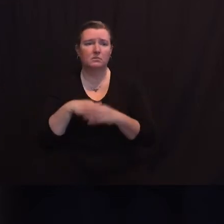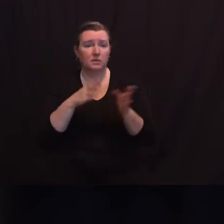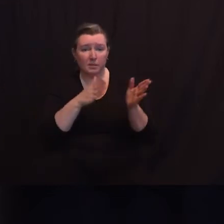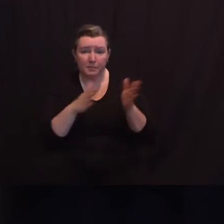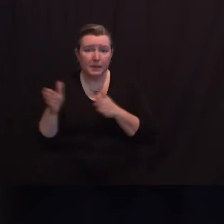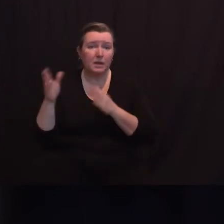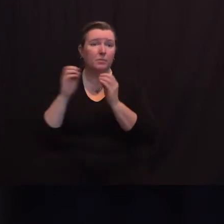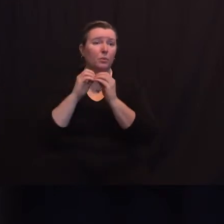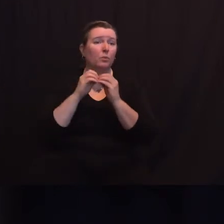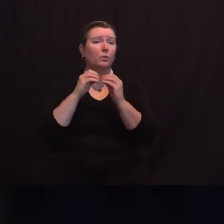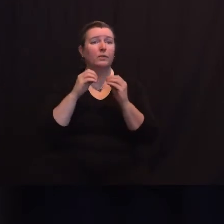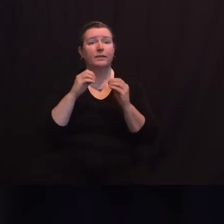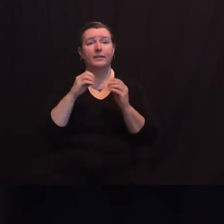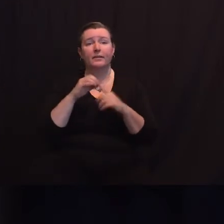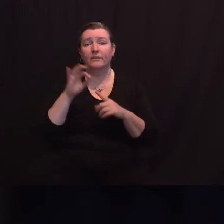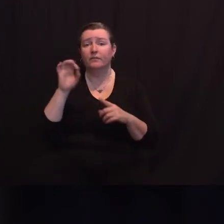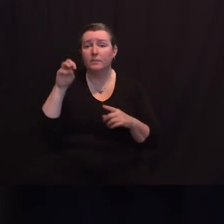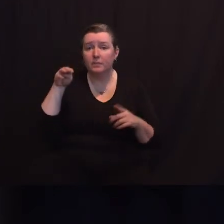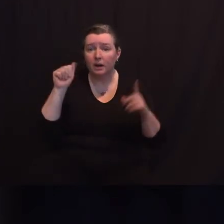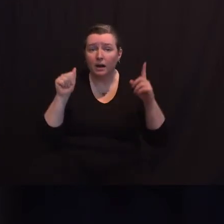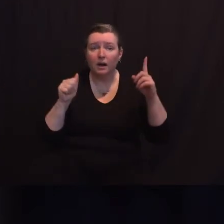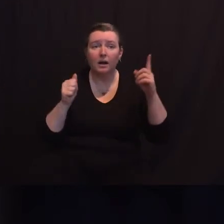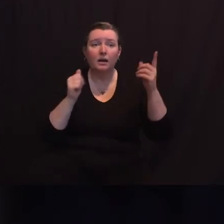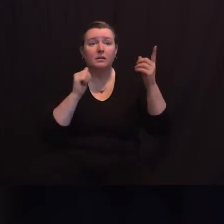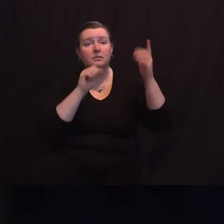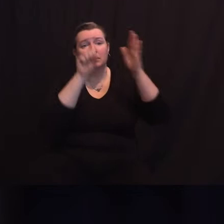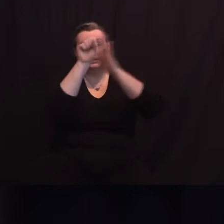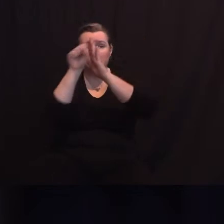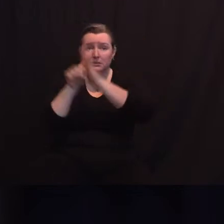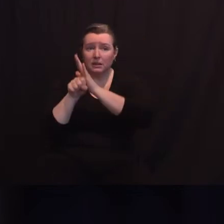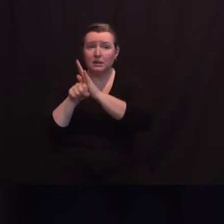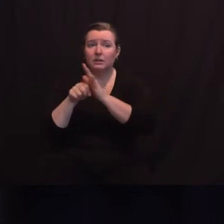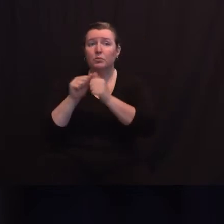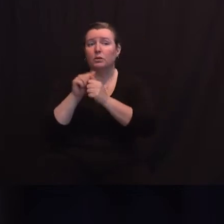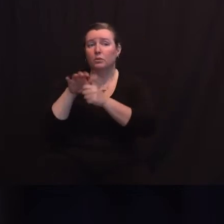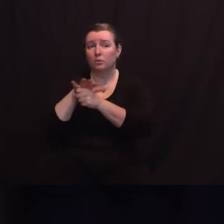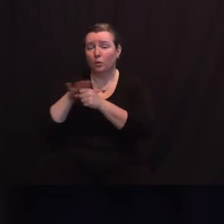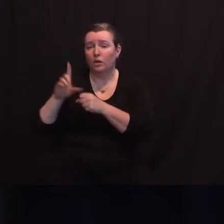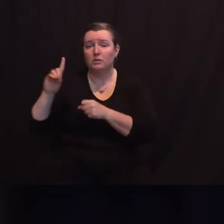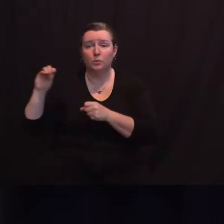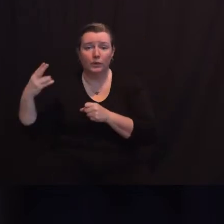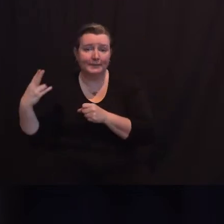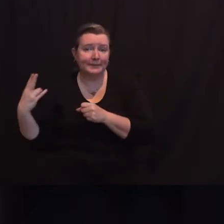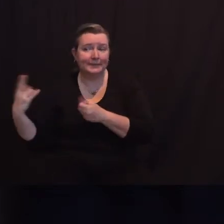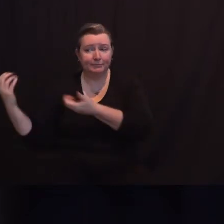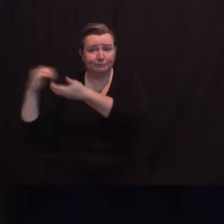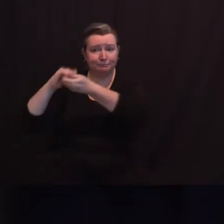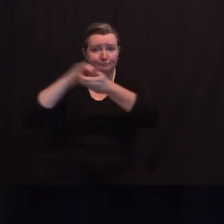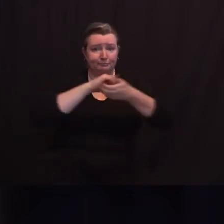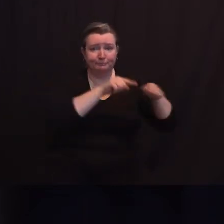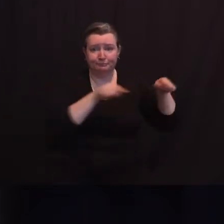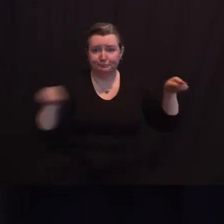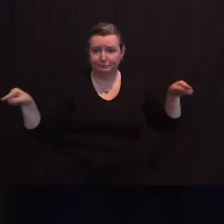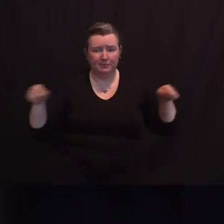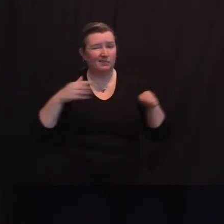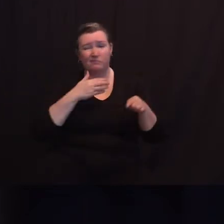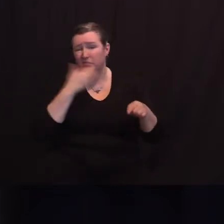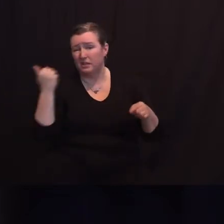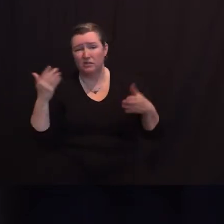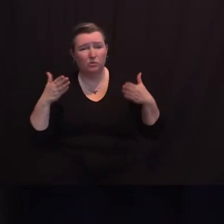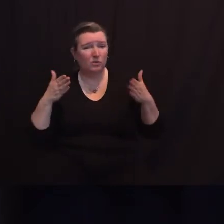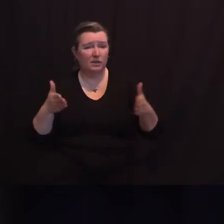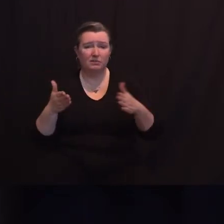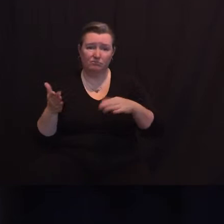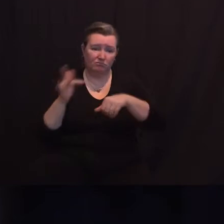the state in collaboration with local health departments. That is the best way to get deep into communities who